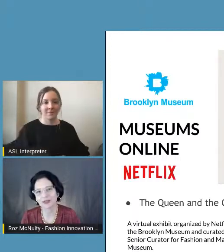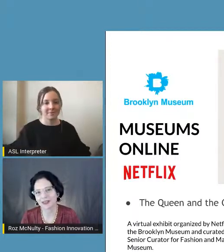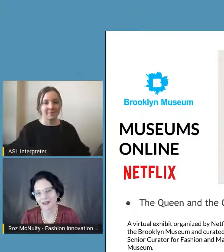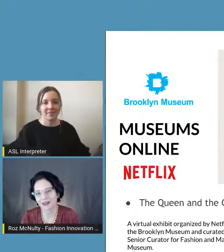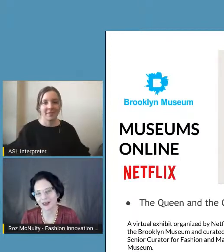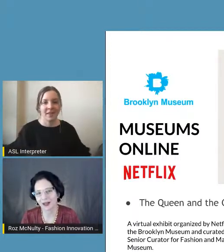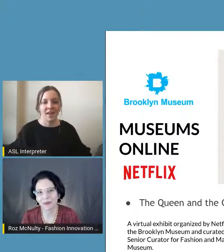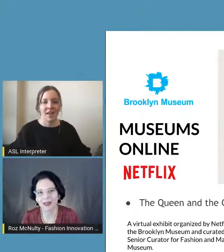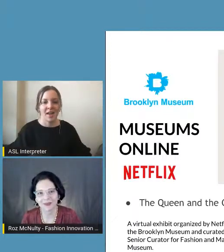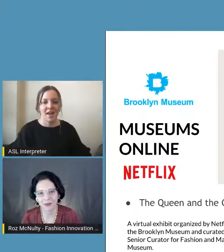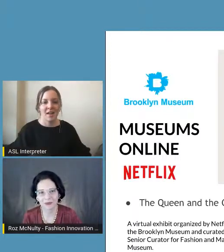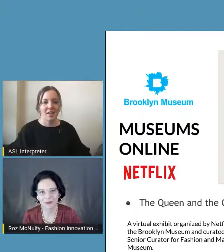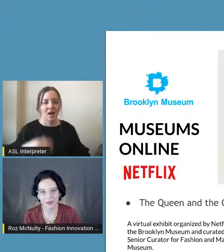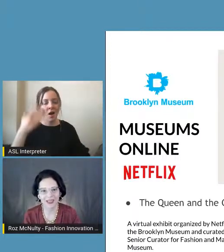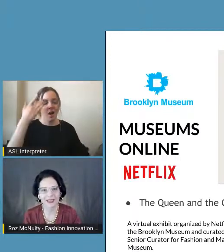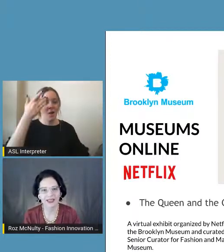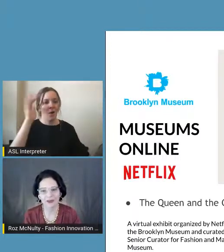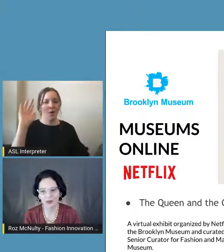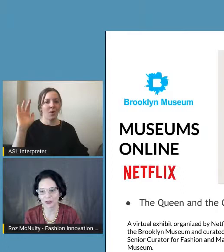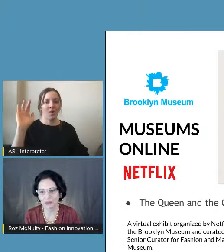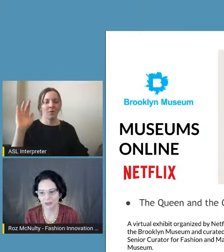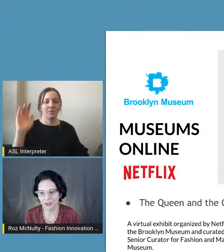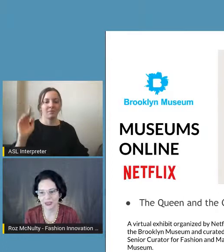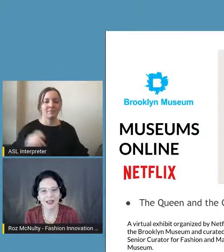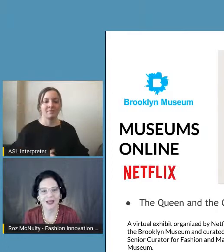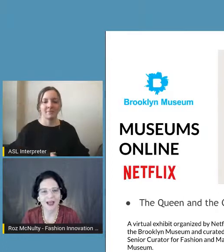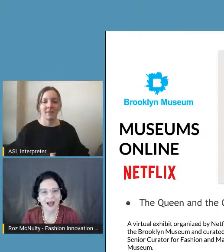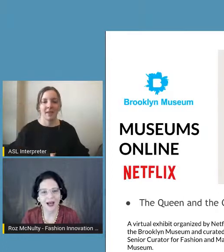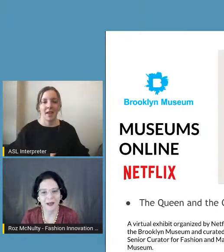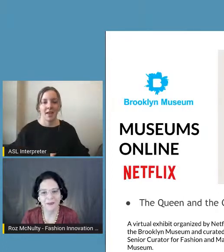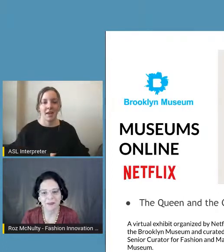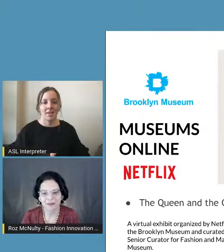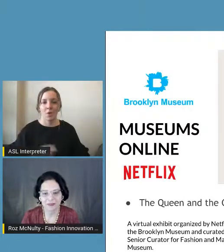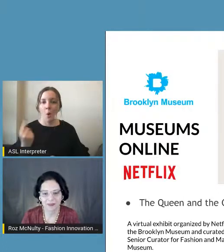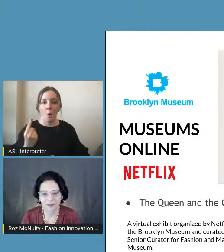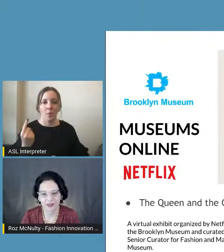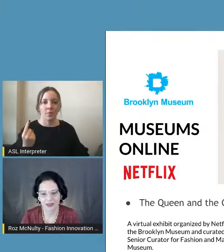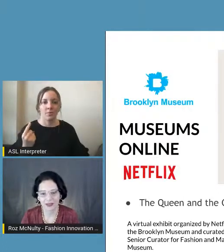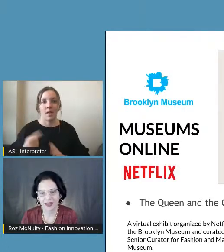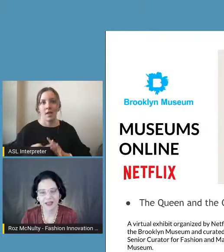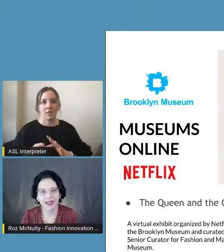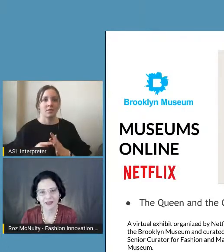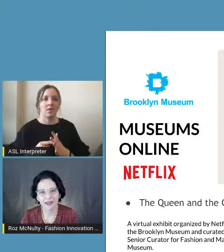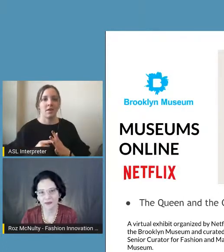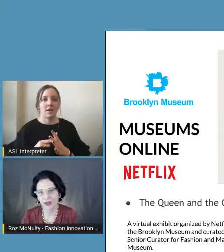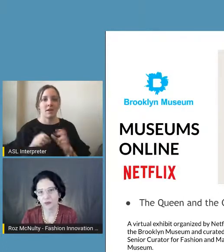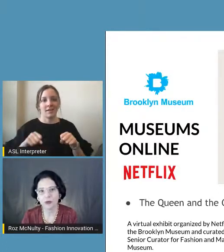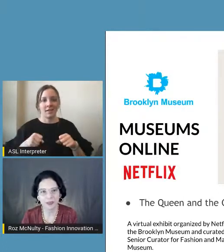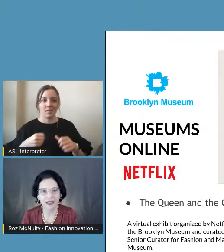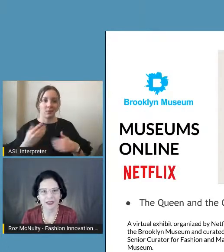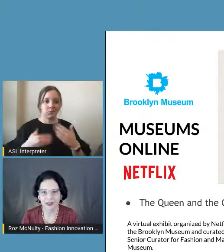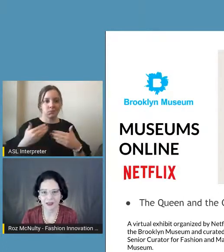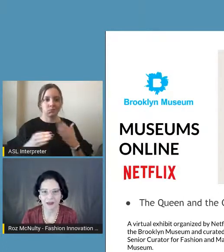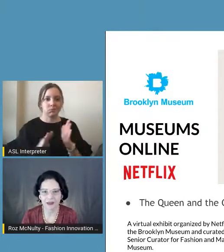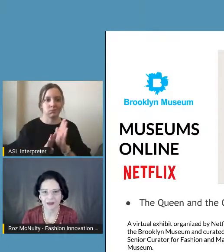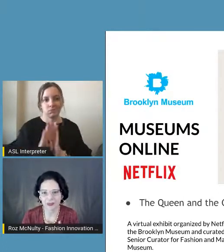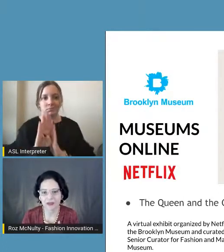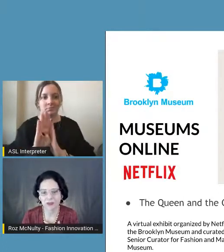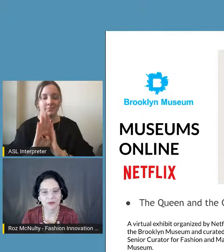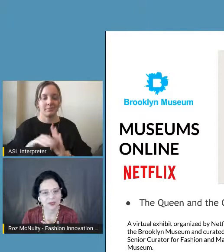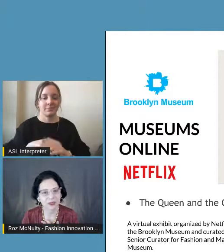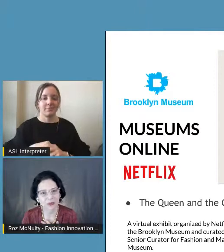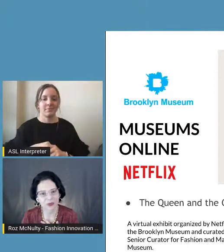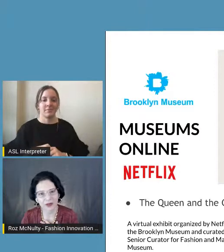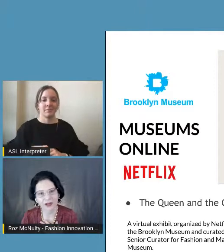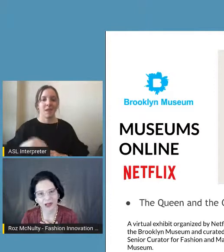totally brilliant as a beginning of what it could be. And it will be.